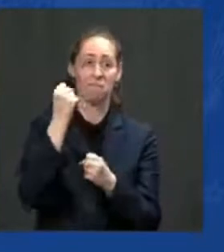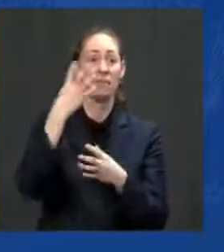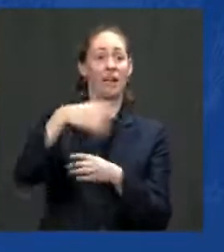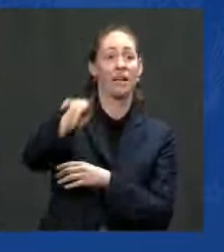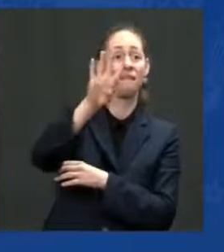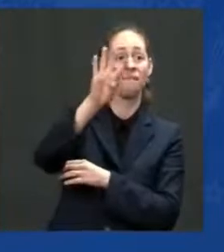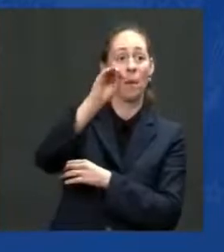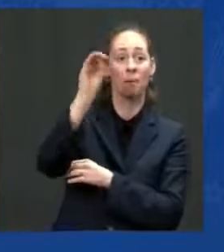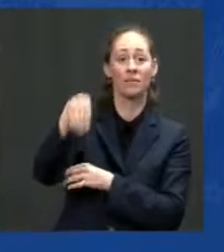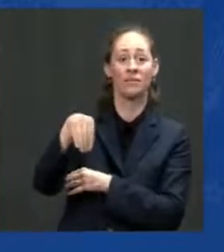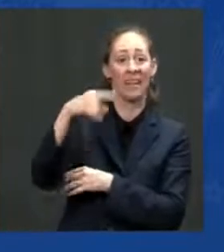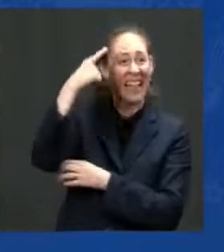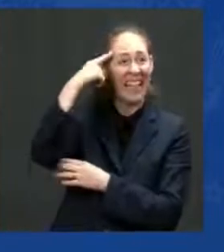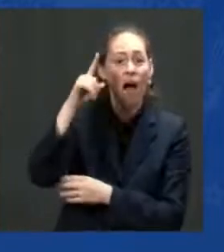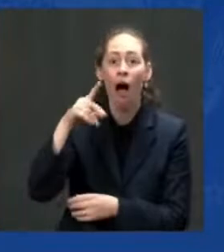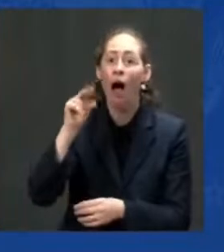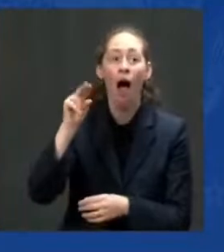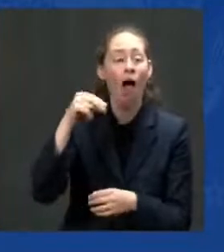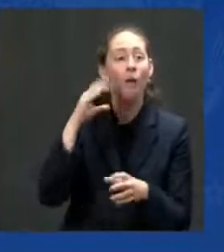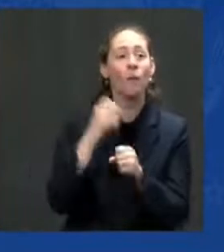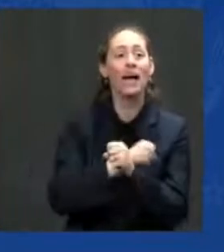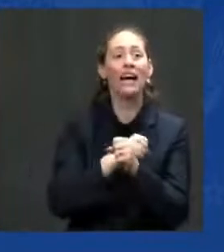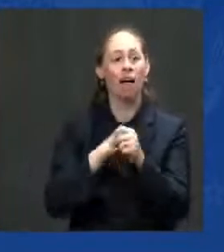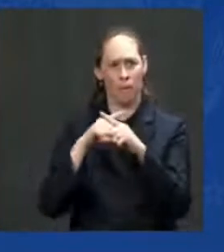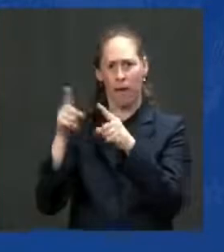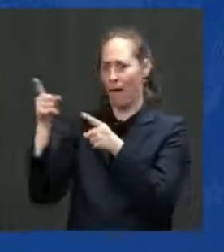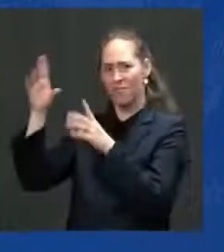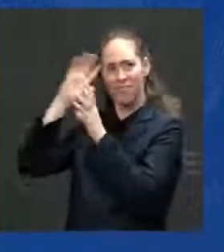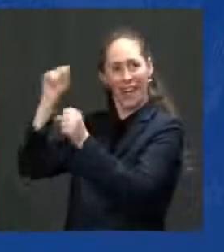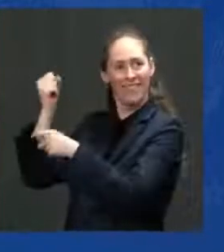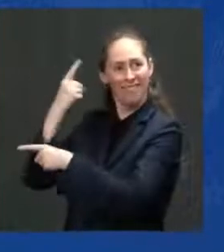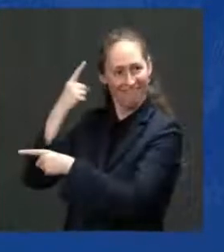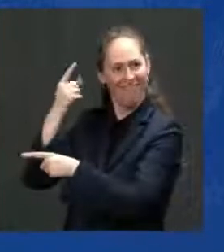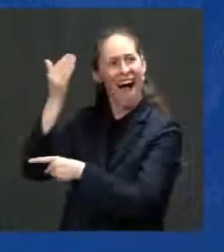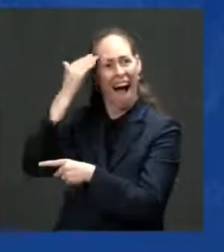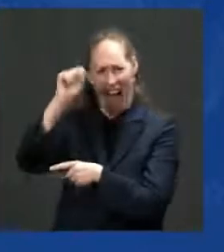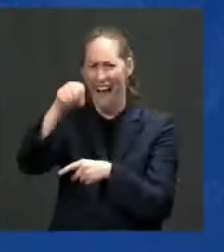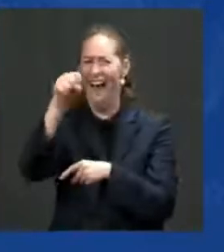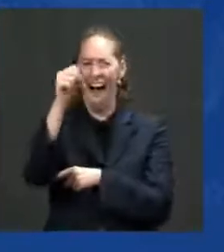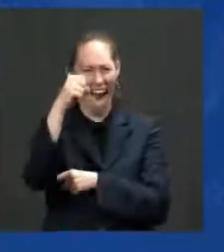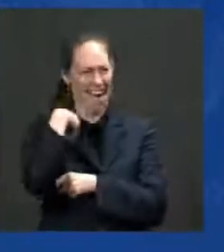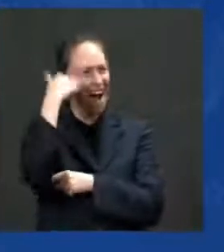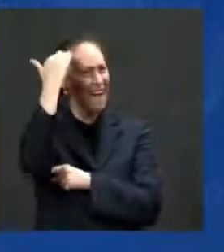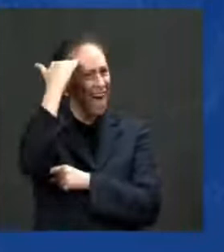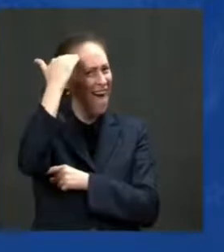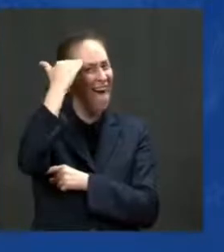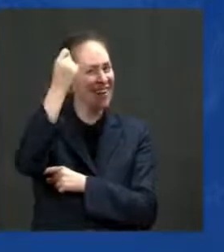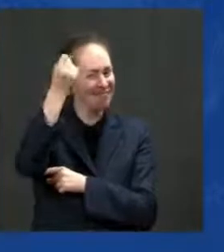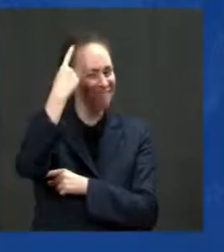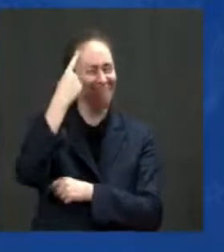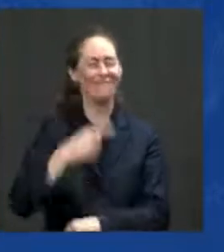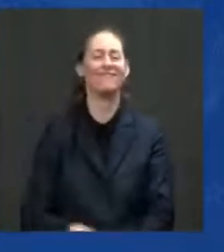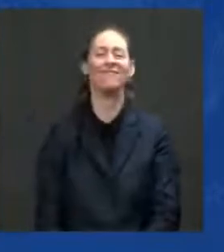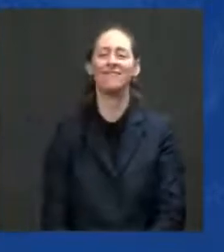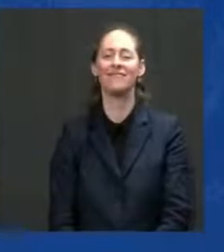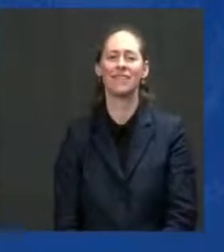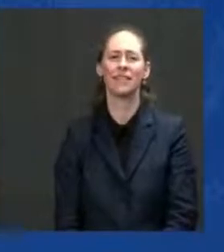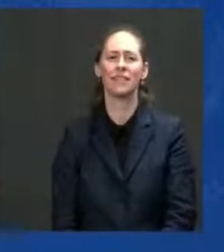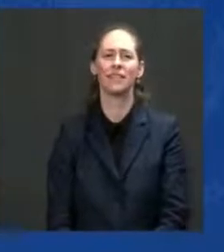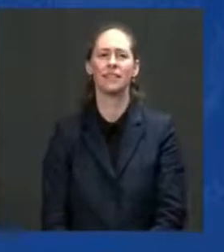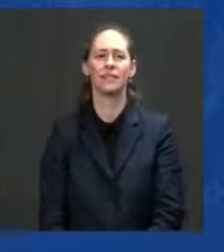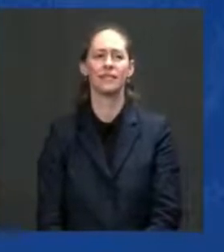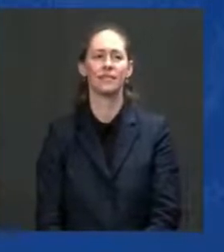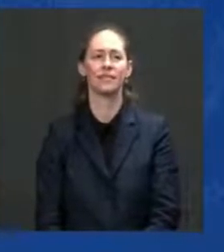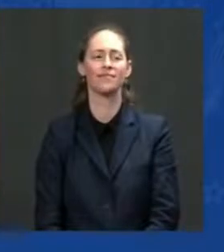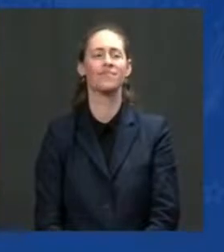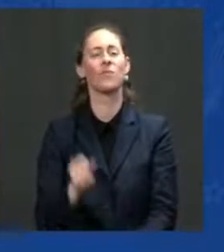won. I understand that. You understand that, Mr. President? I understand that. Yeah. And personally, it's nice for me to be back